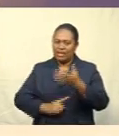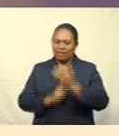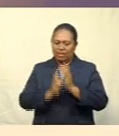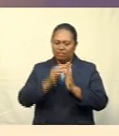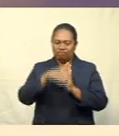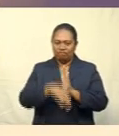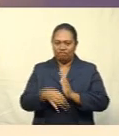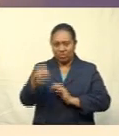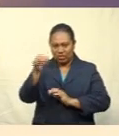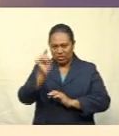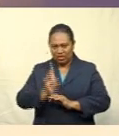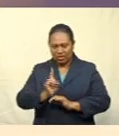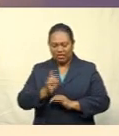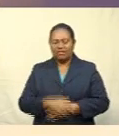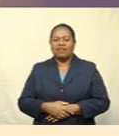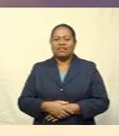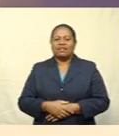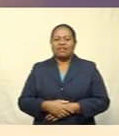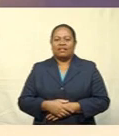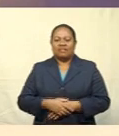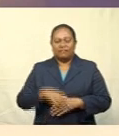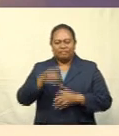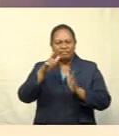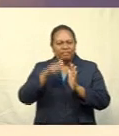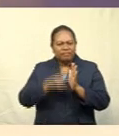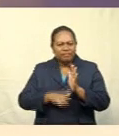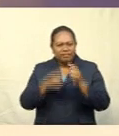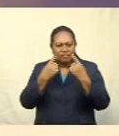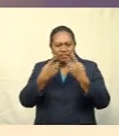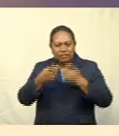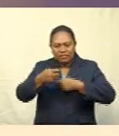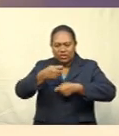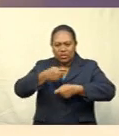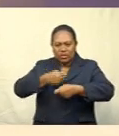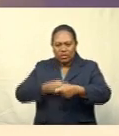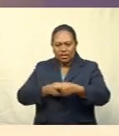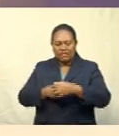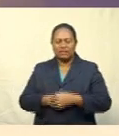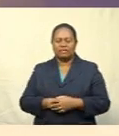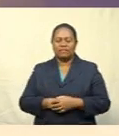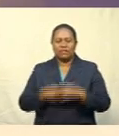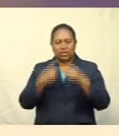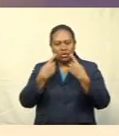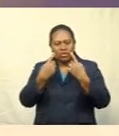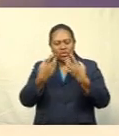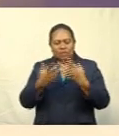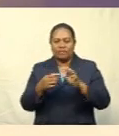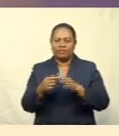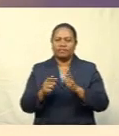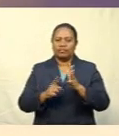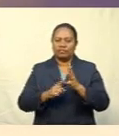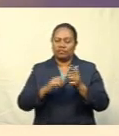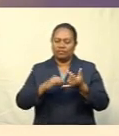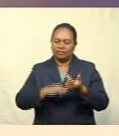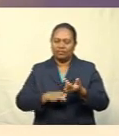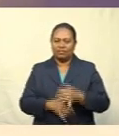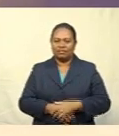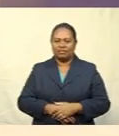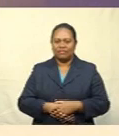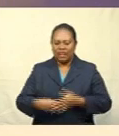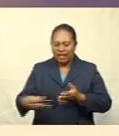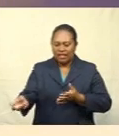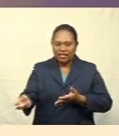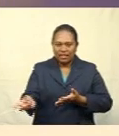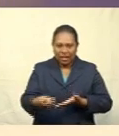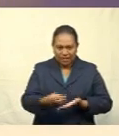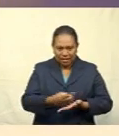today, pressured by lower Treasury yields as traders awaited highly anticipated US inflation data. The